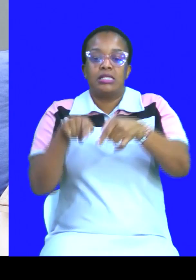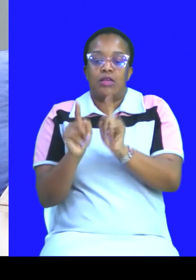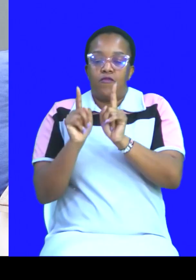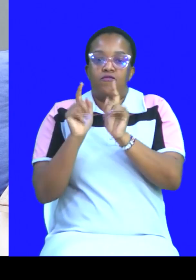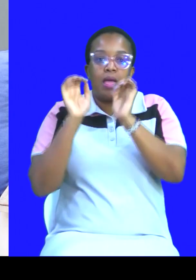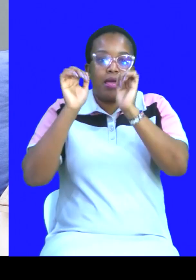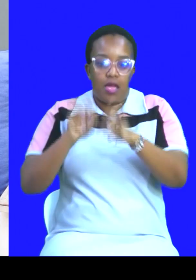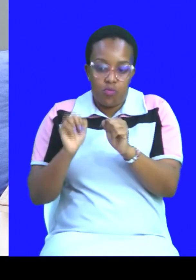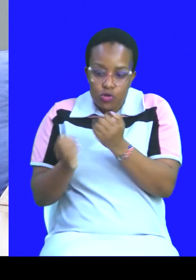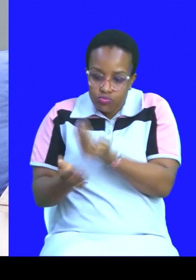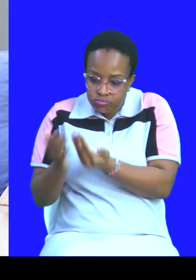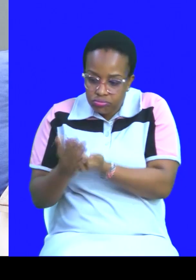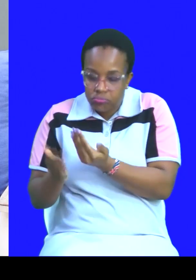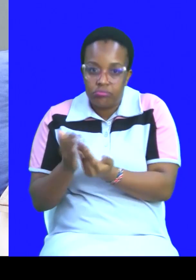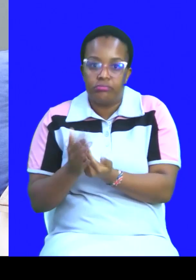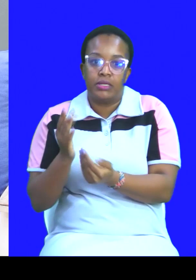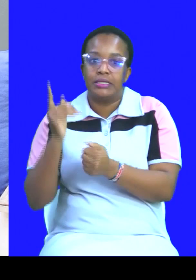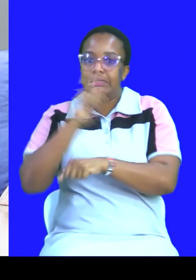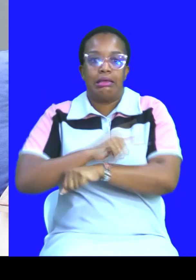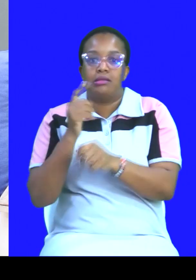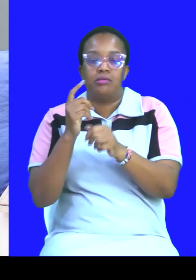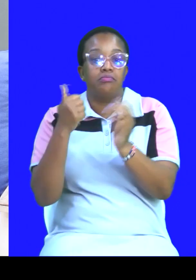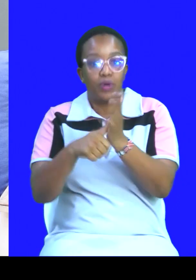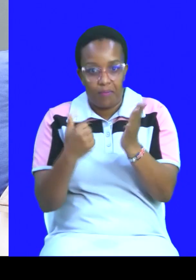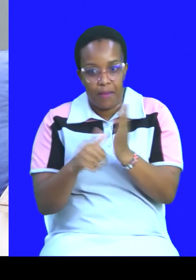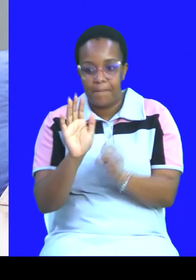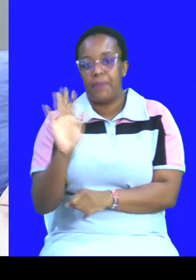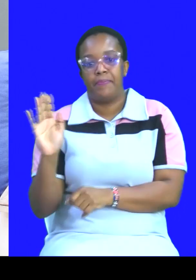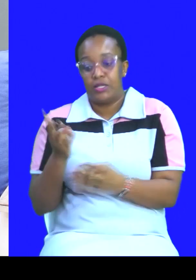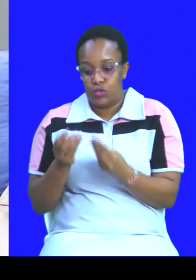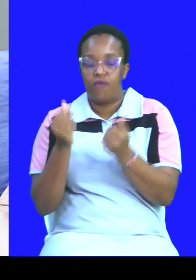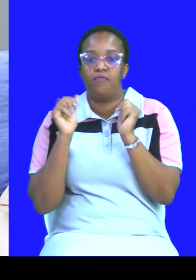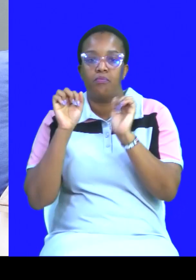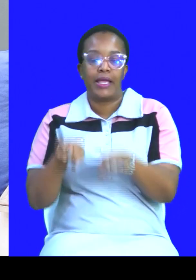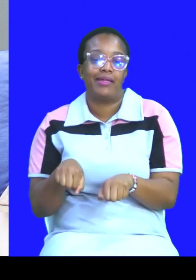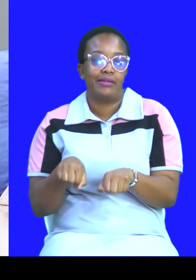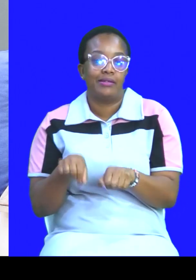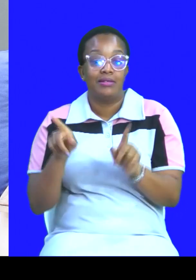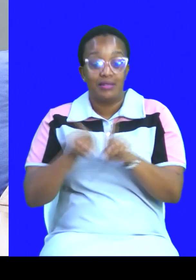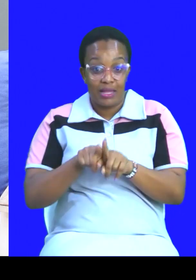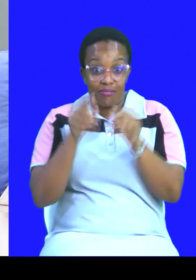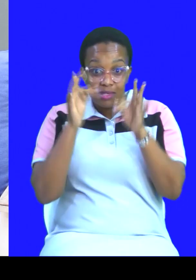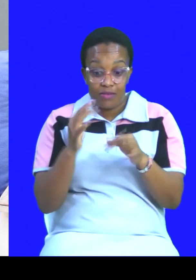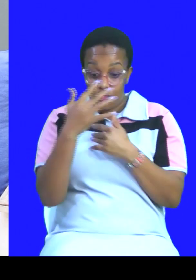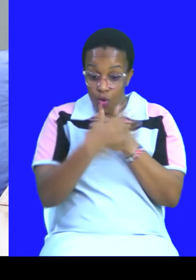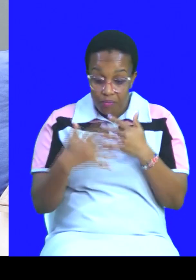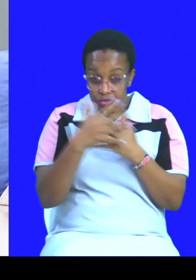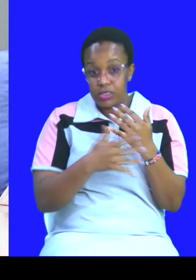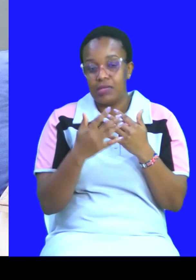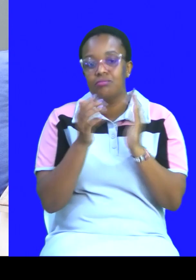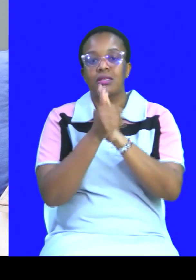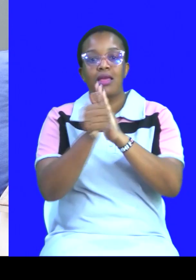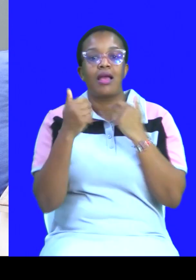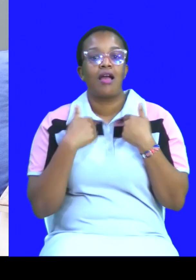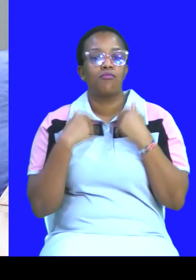your daily day-to-day needs. And also, if you have computer skills, you can open a cyber,